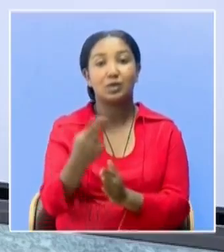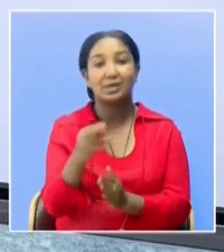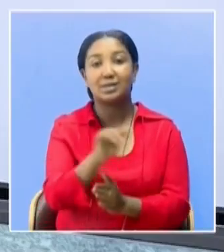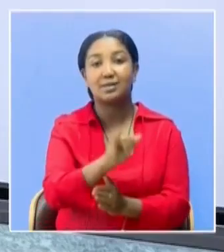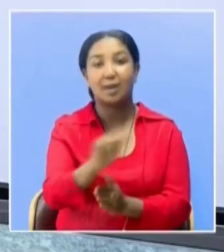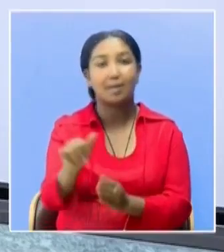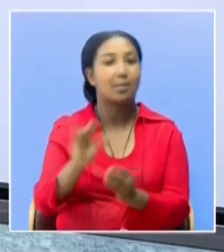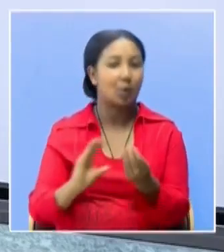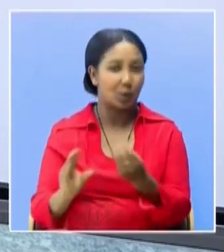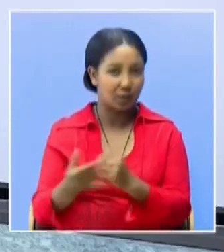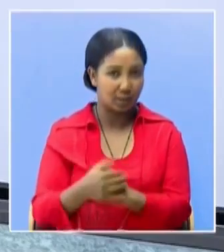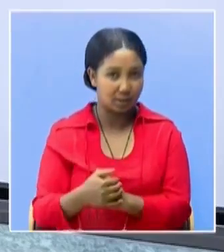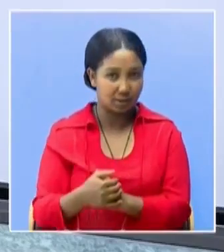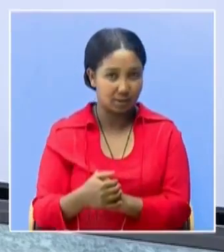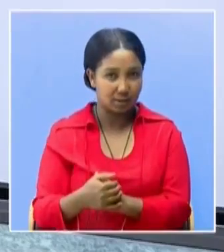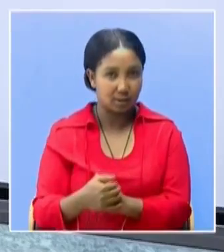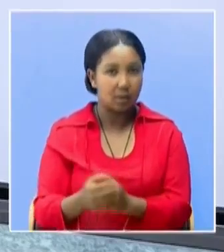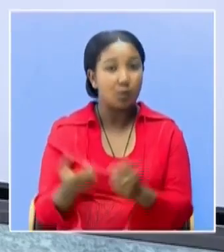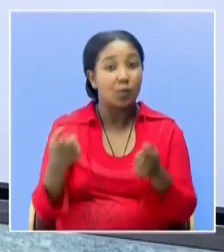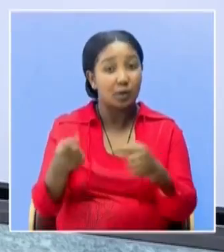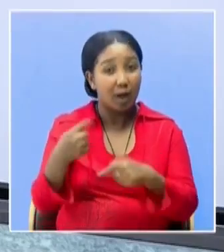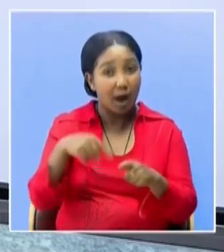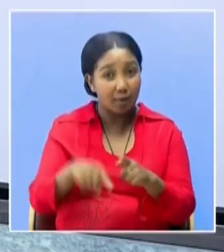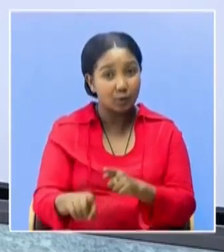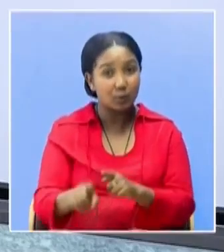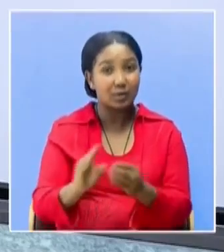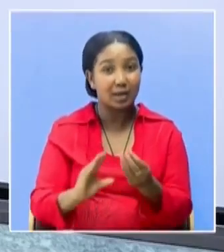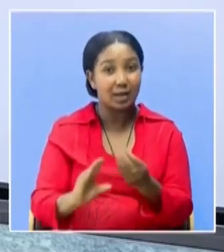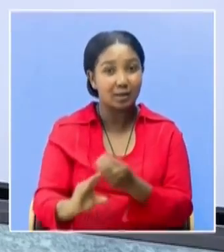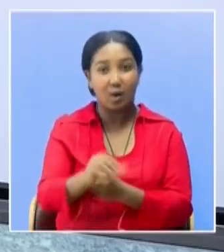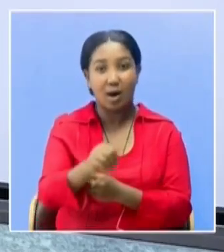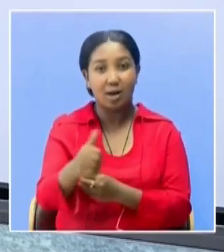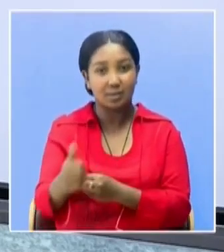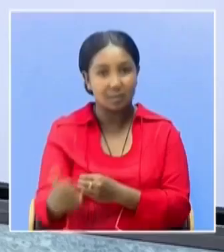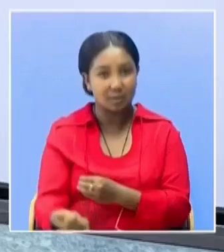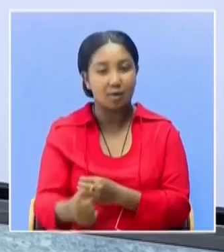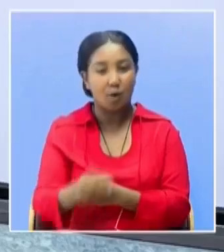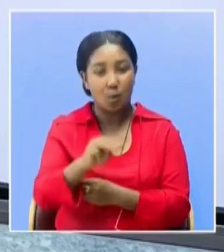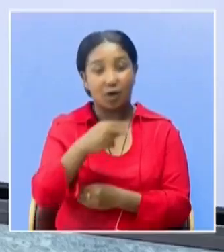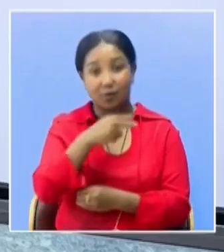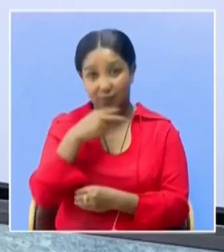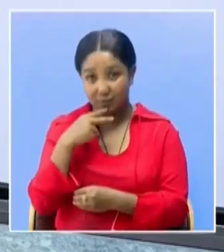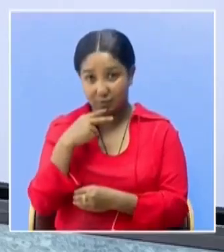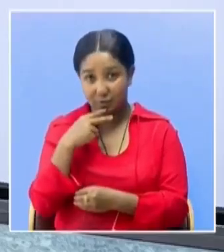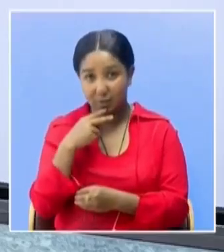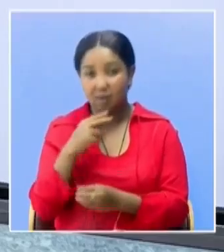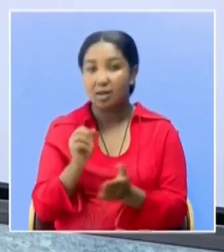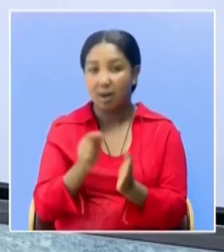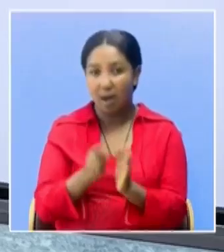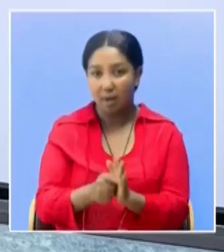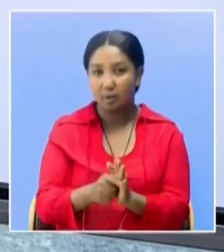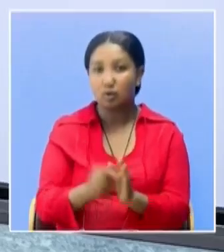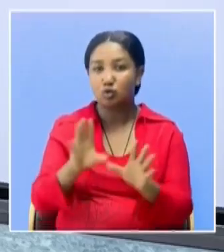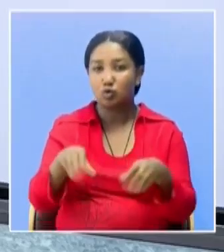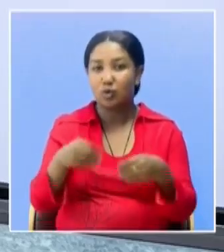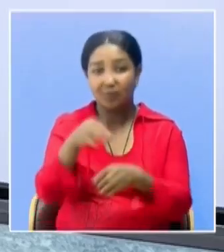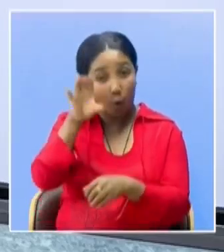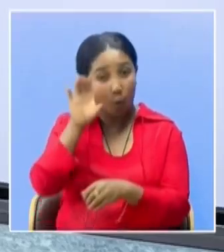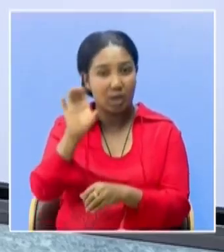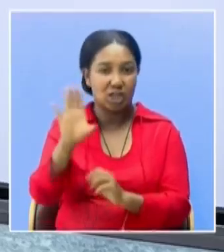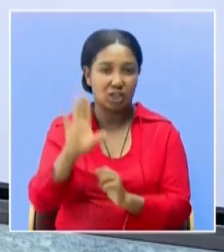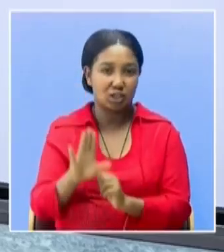same context. When it comes to, in the case of other forms of modal verbs, like to give